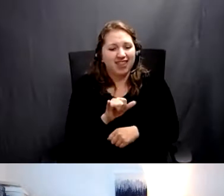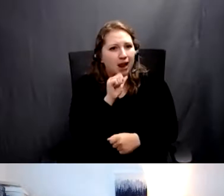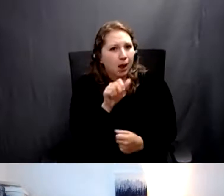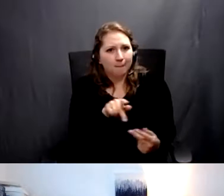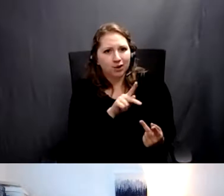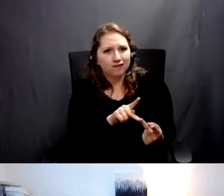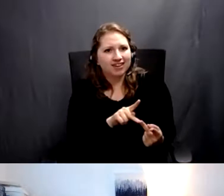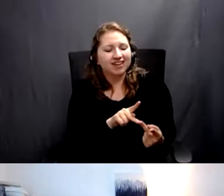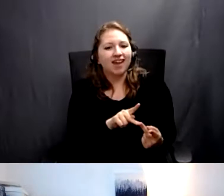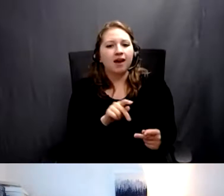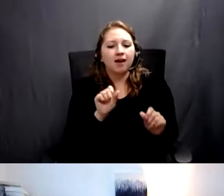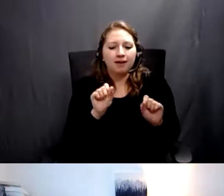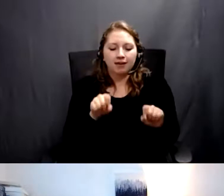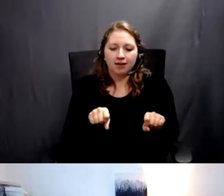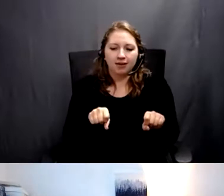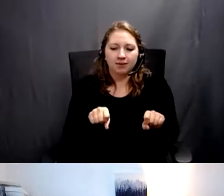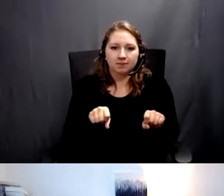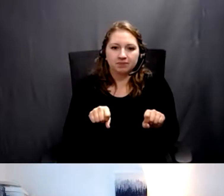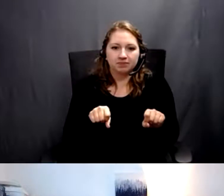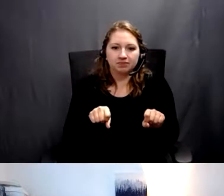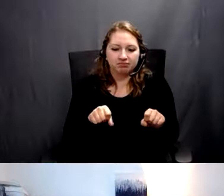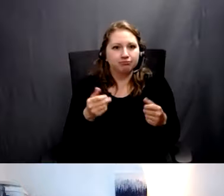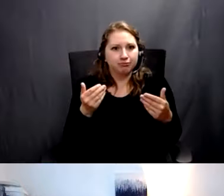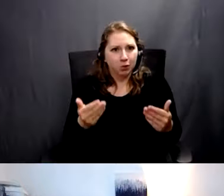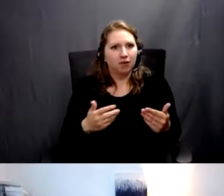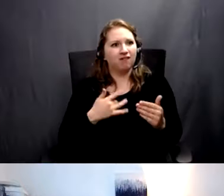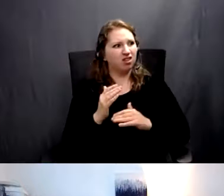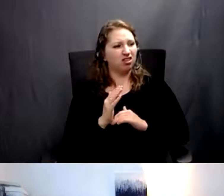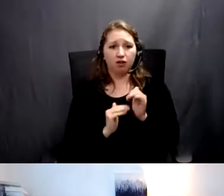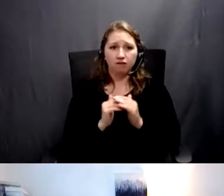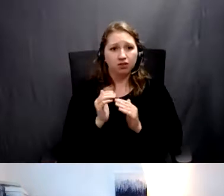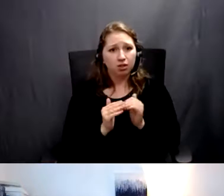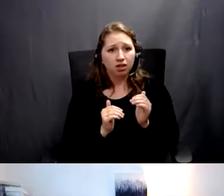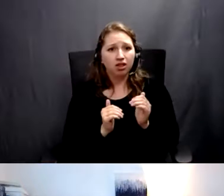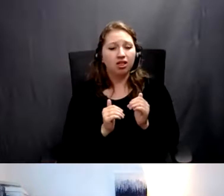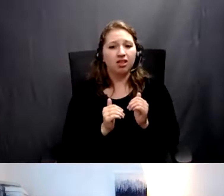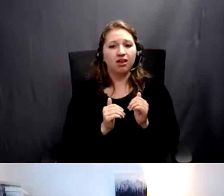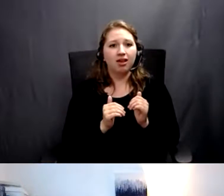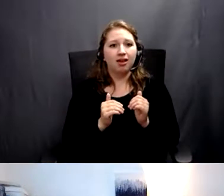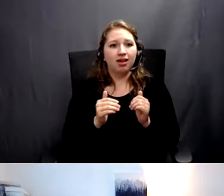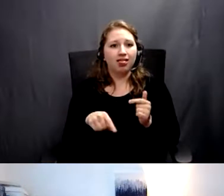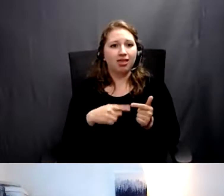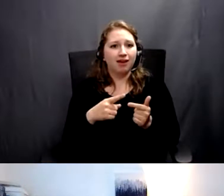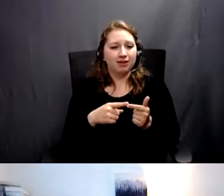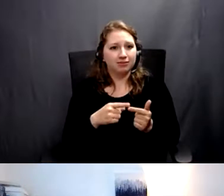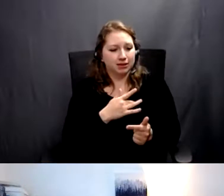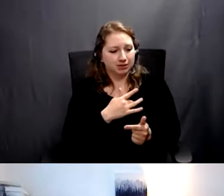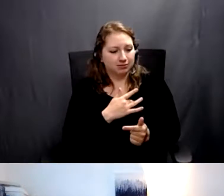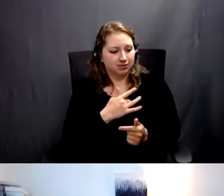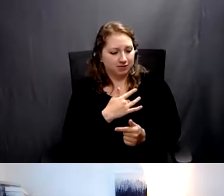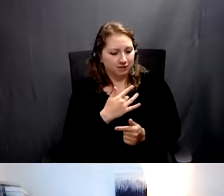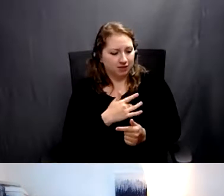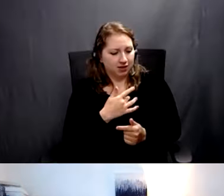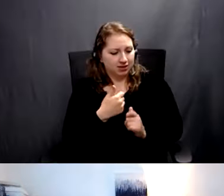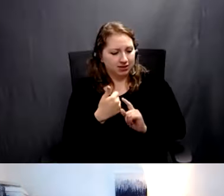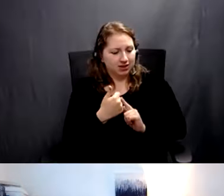being able to be uncomfortable and be extending self-compassion and empathy to